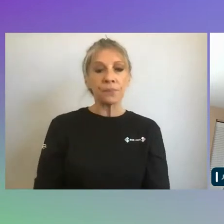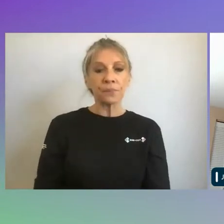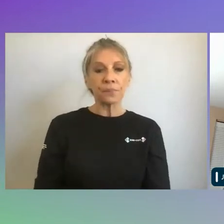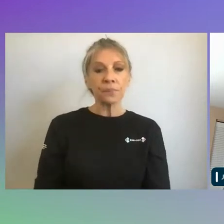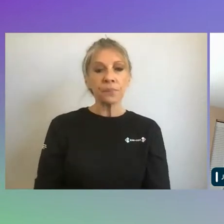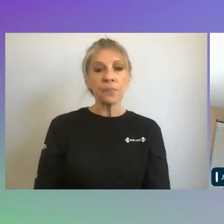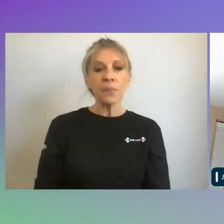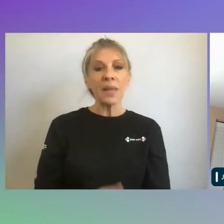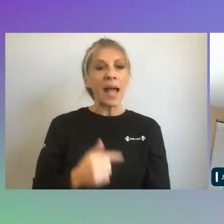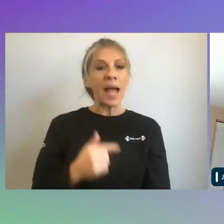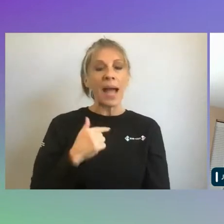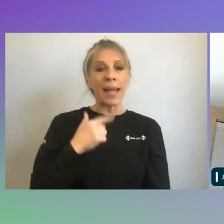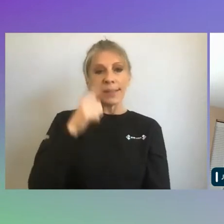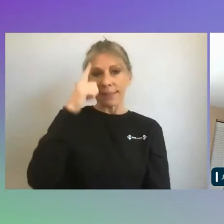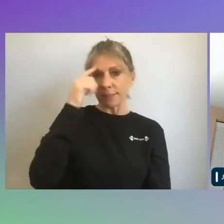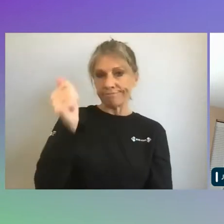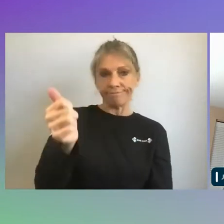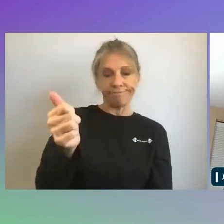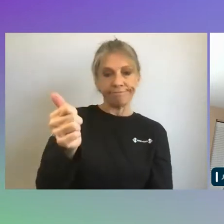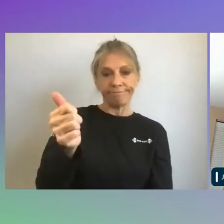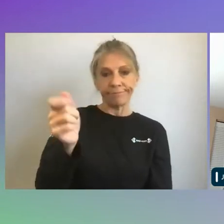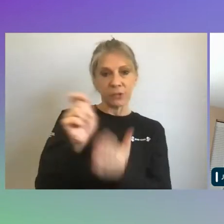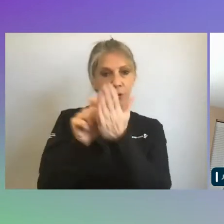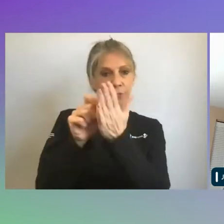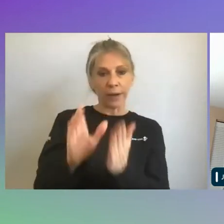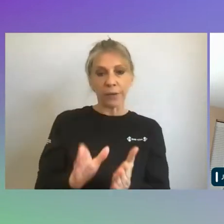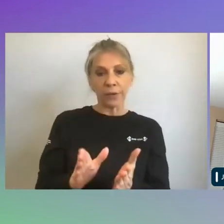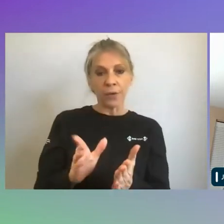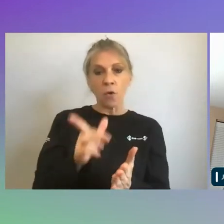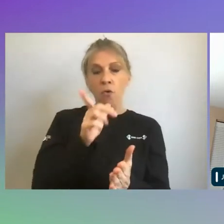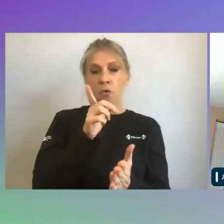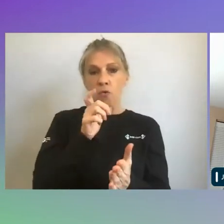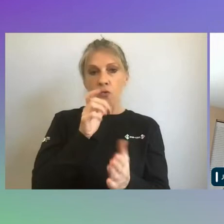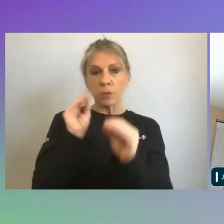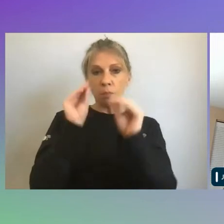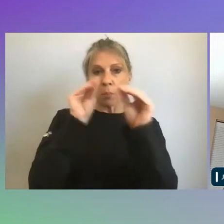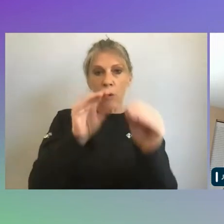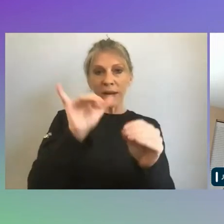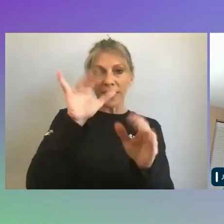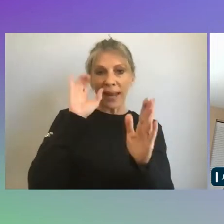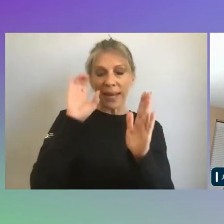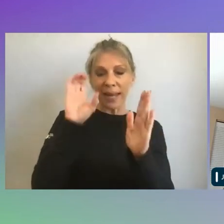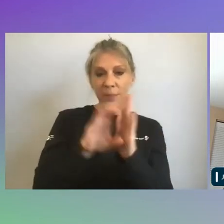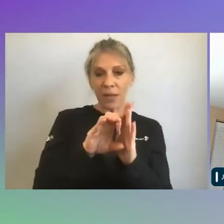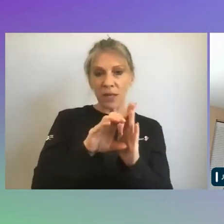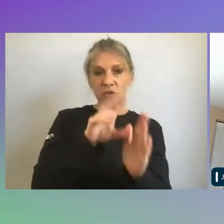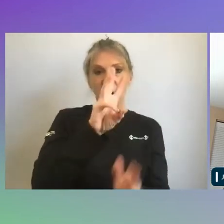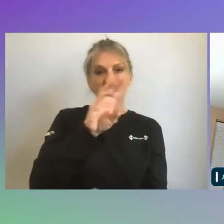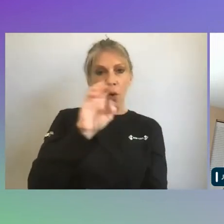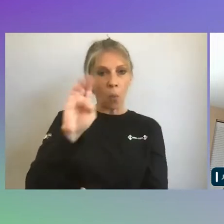I would leave it up to the author who is putting that image on a web page or in the presentation.